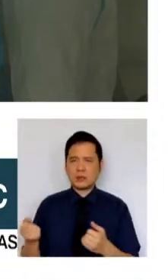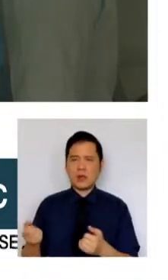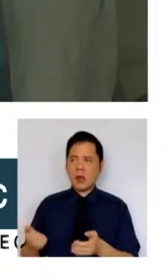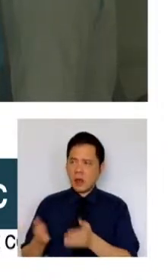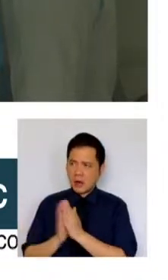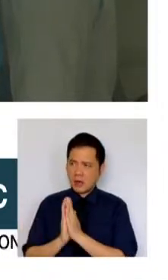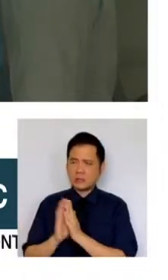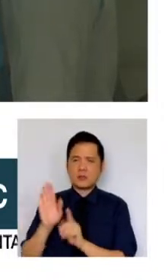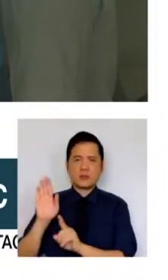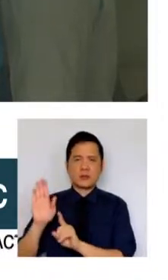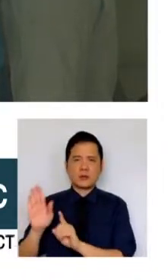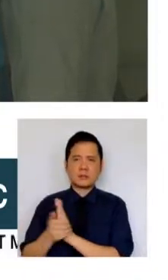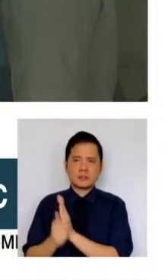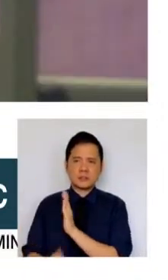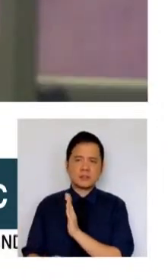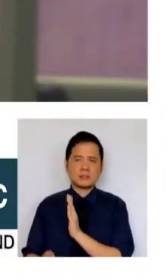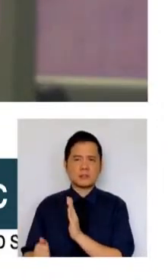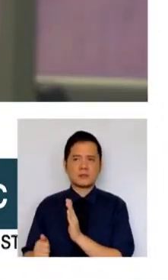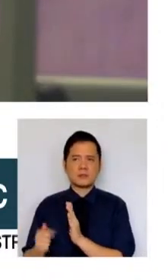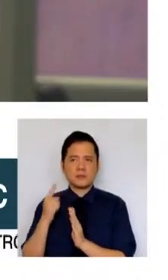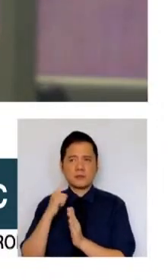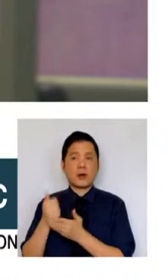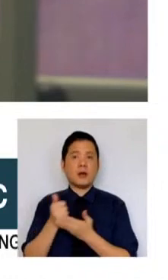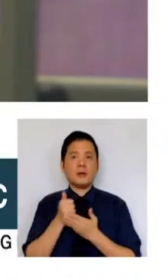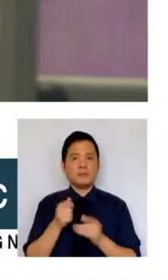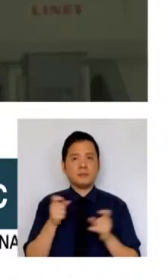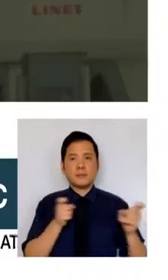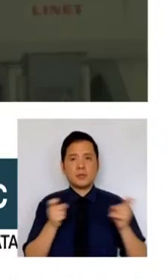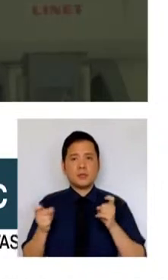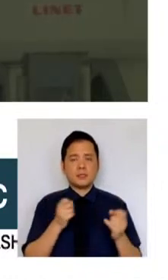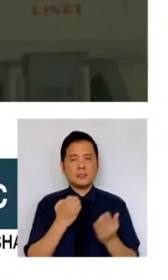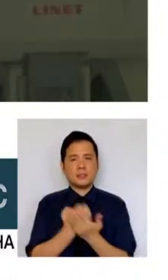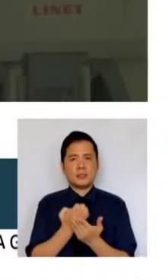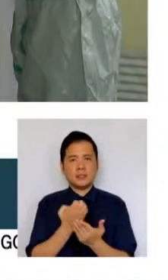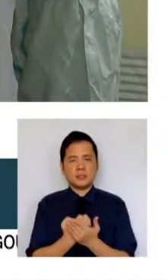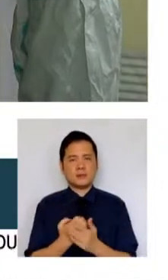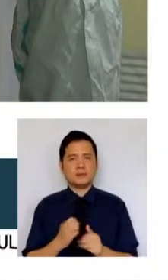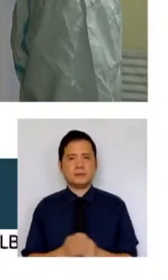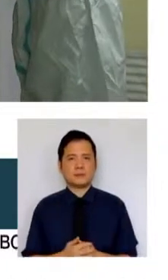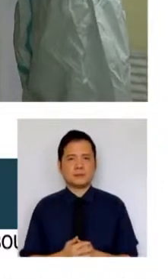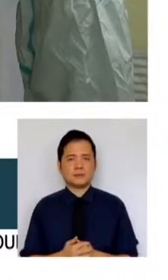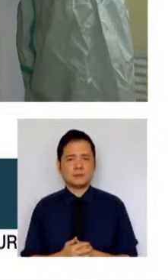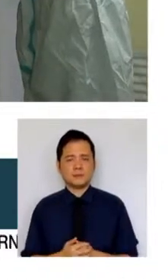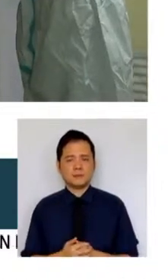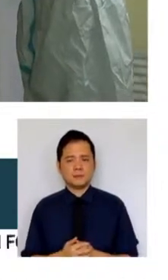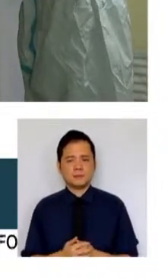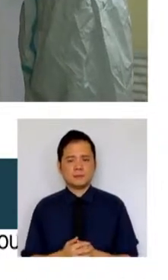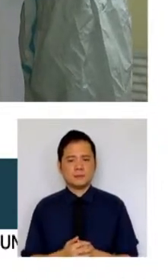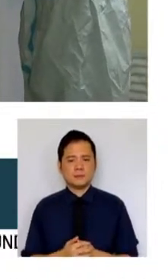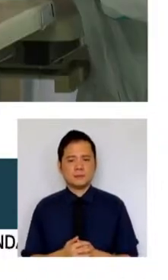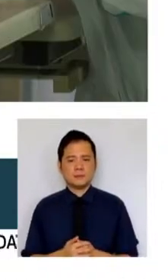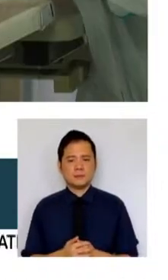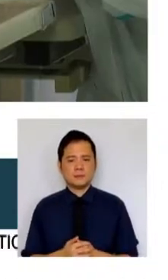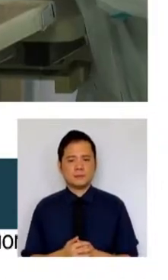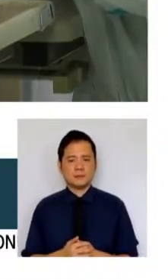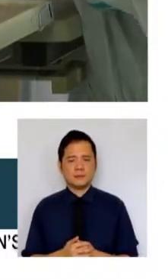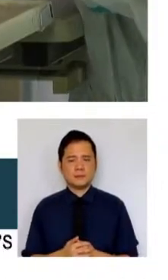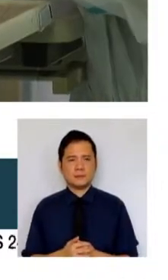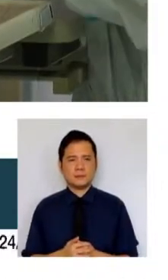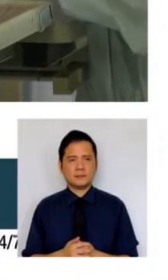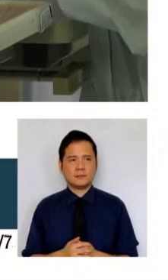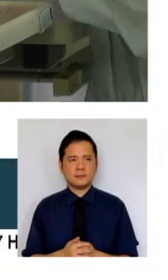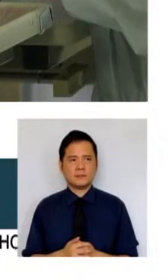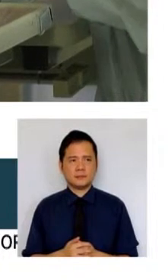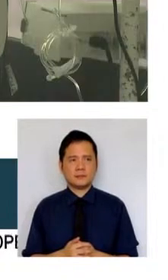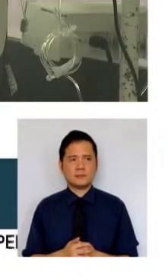managed the economy part of the of the health crisis, or of the crisis,